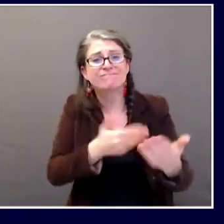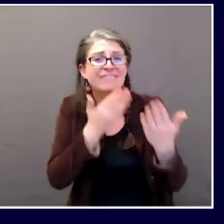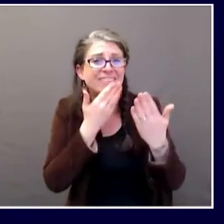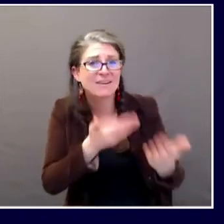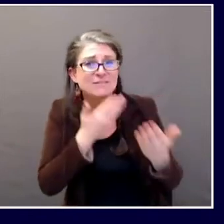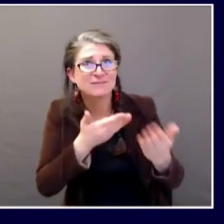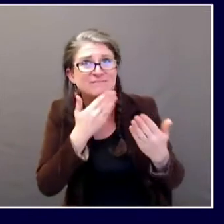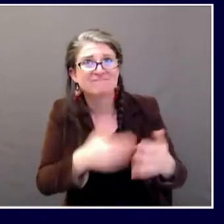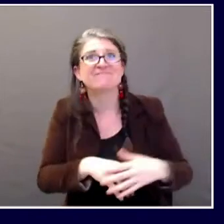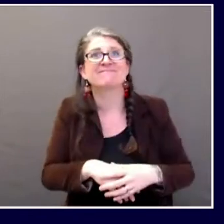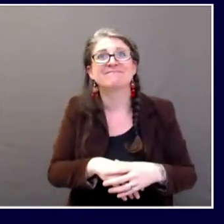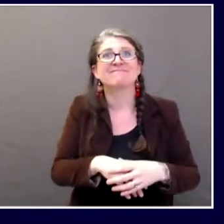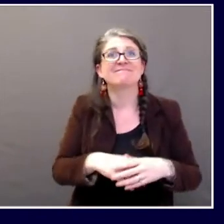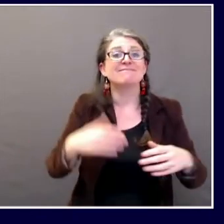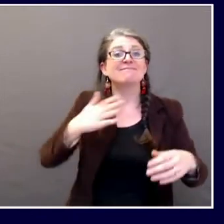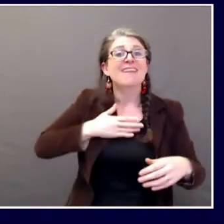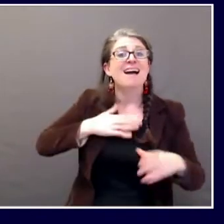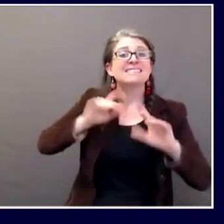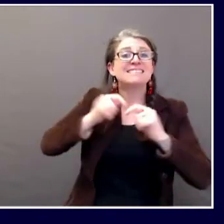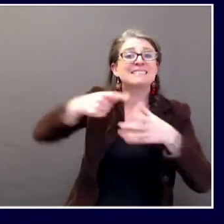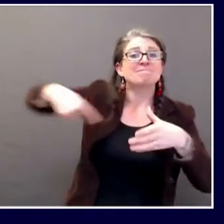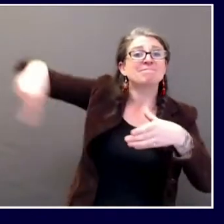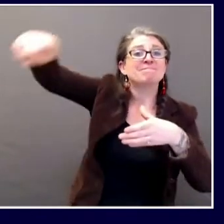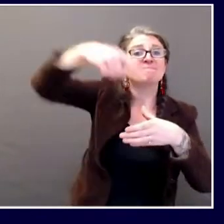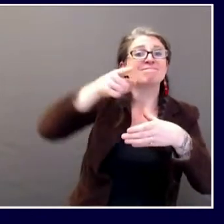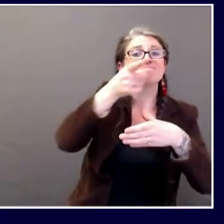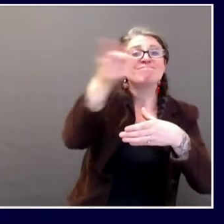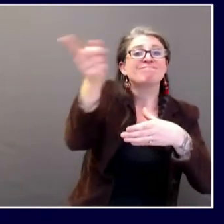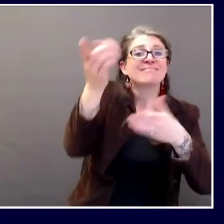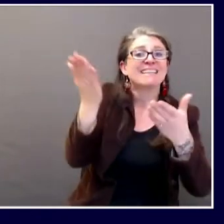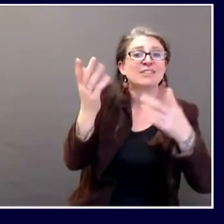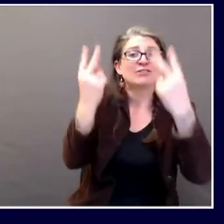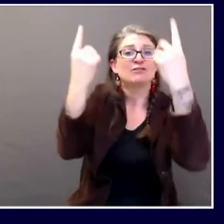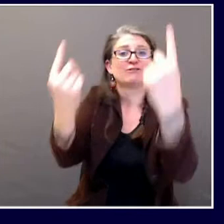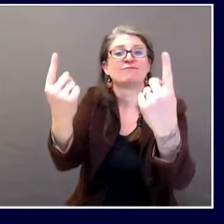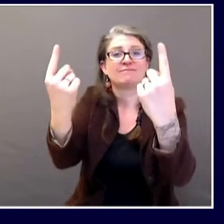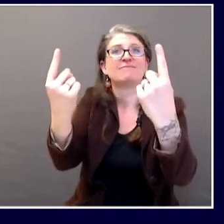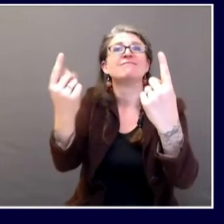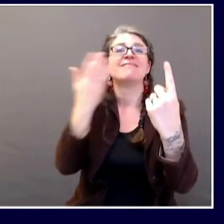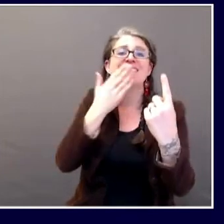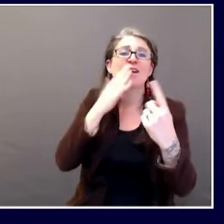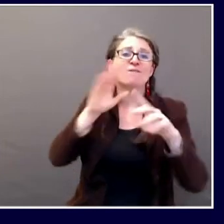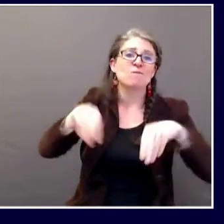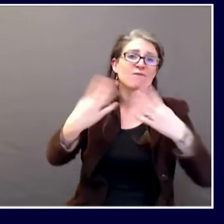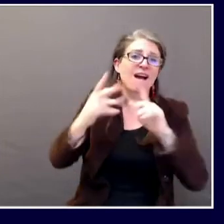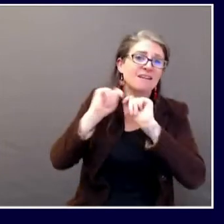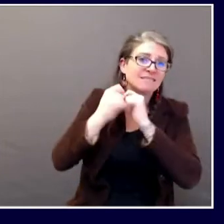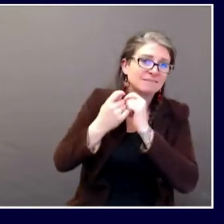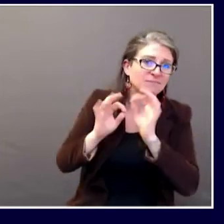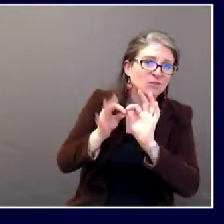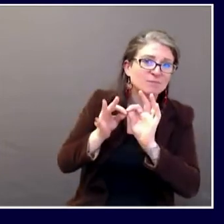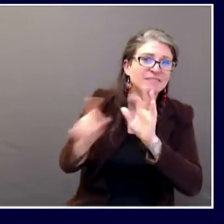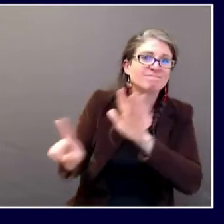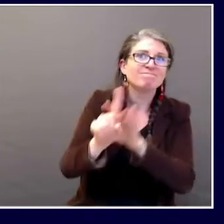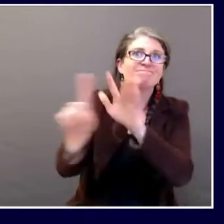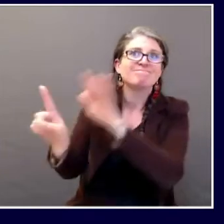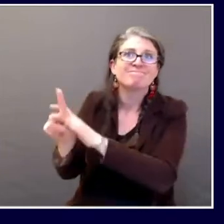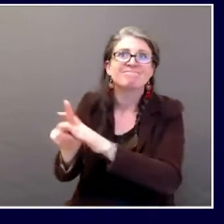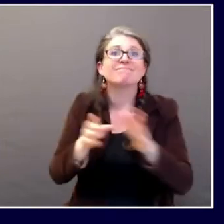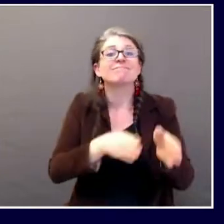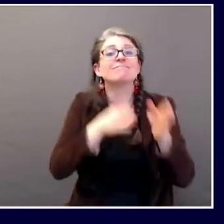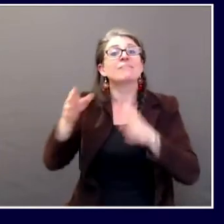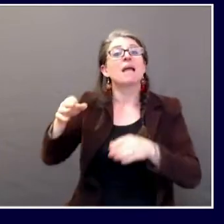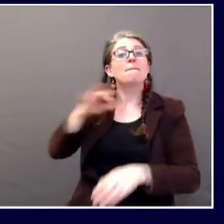Thibodeau and her entire team for continuing to provide interpretation services. Thanks to Maine Public for continuing to make this